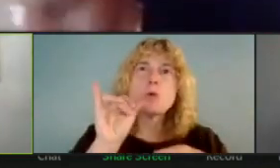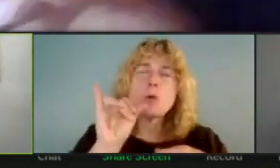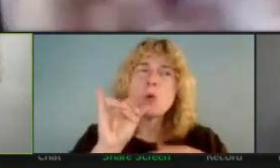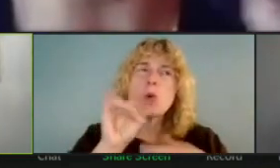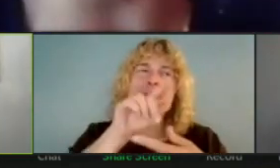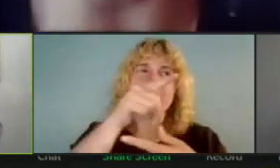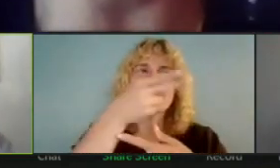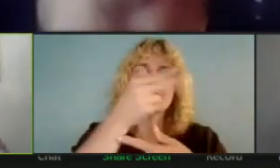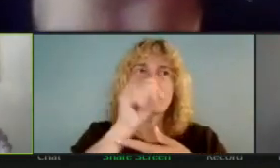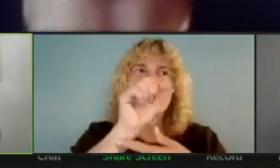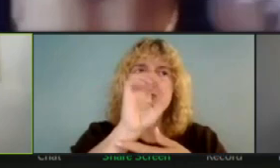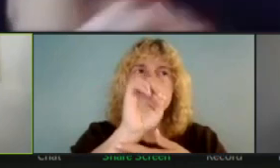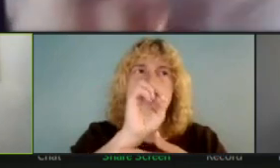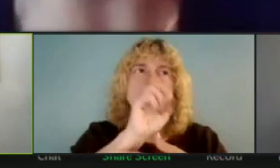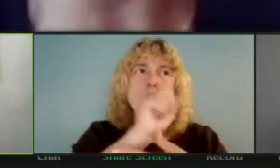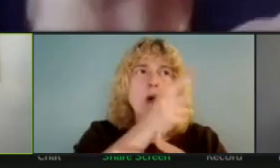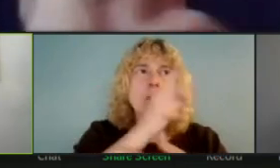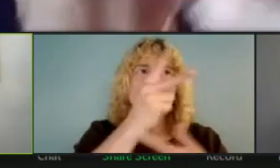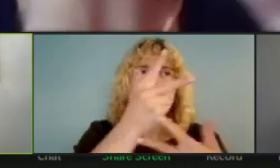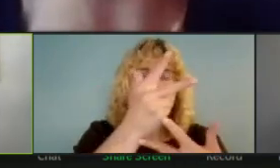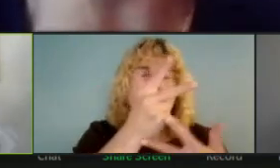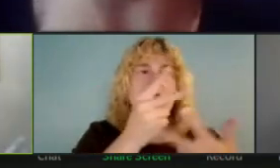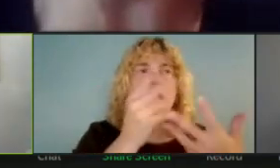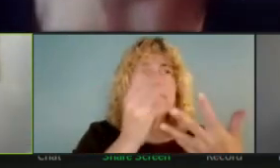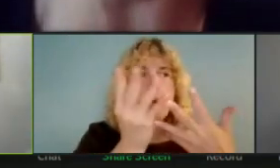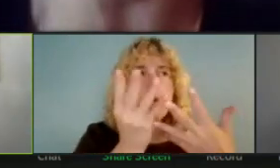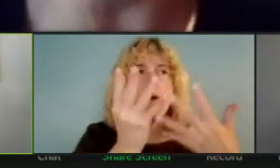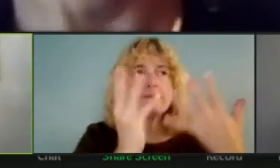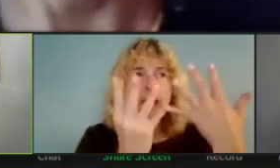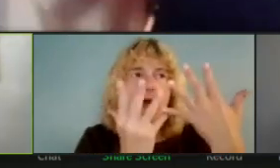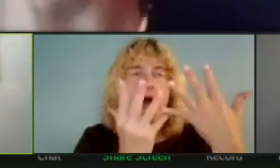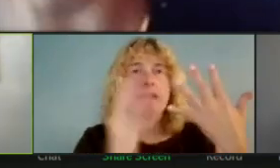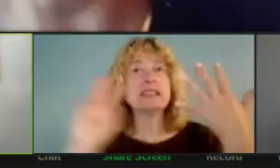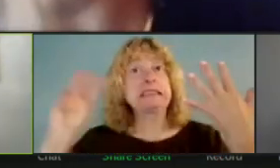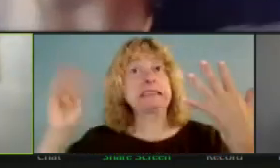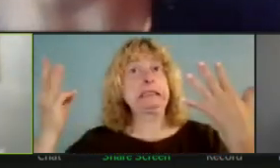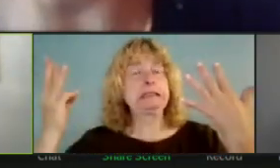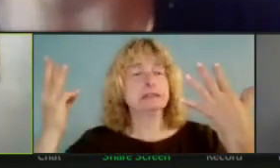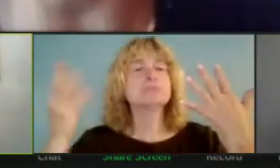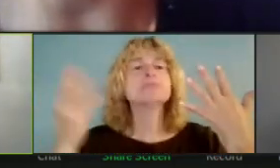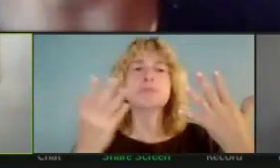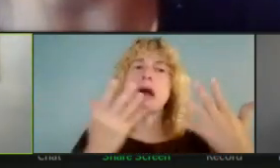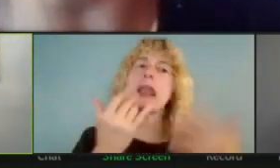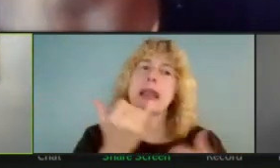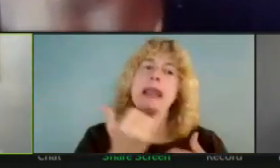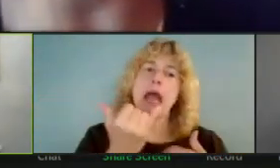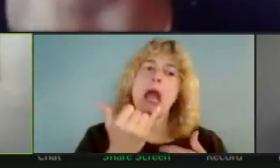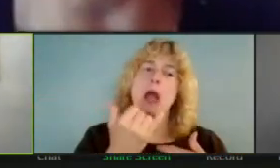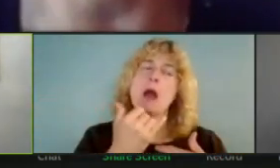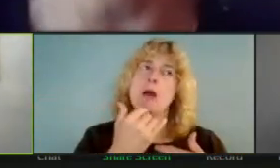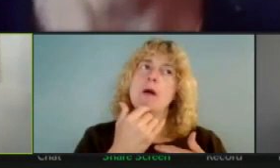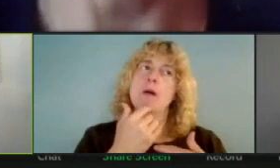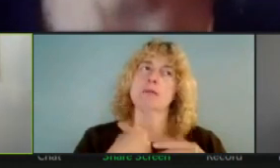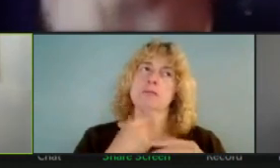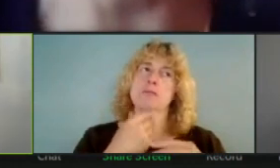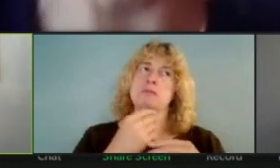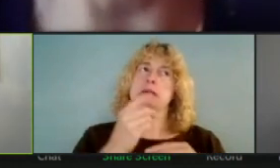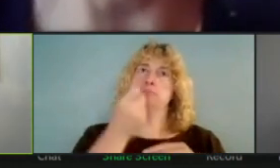phase 3, phase 4 versus phase 5. And I certainly can let the audience